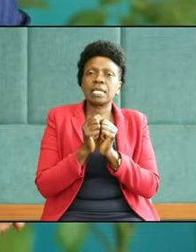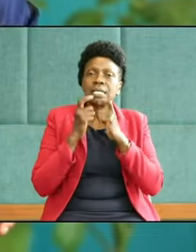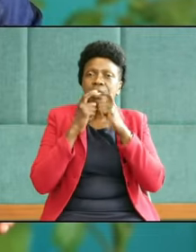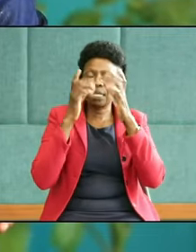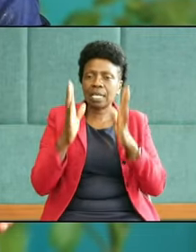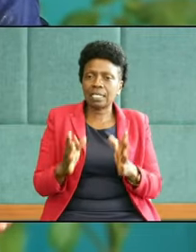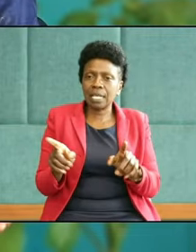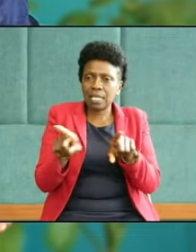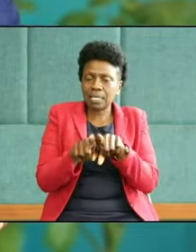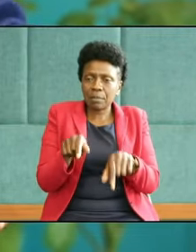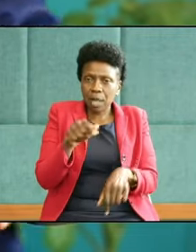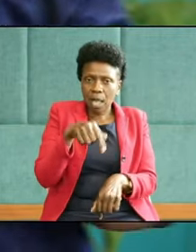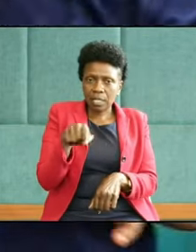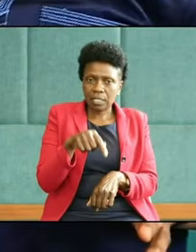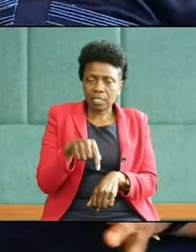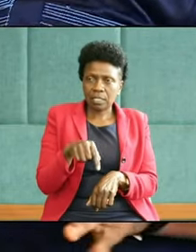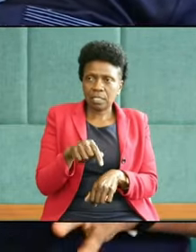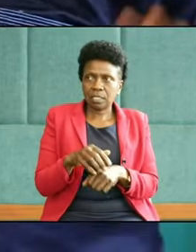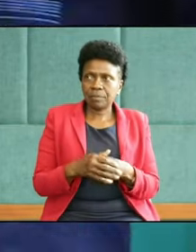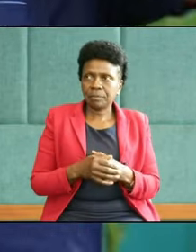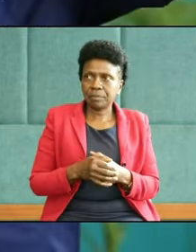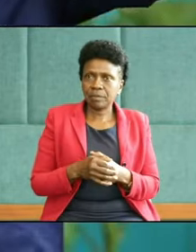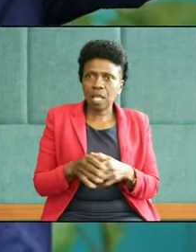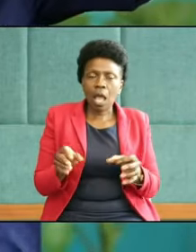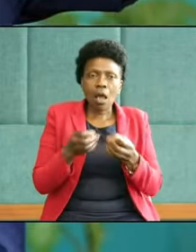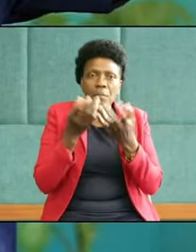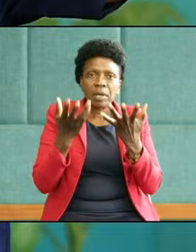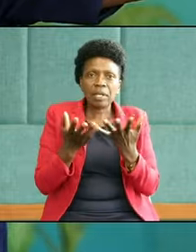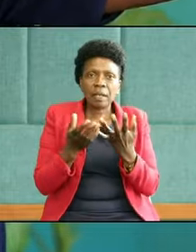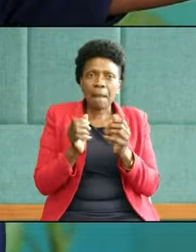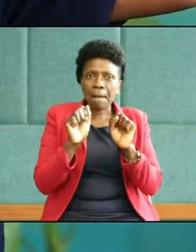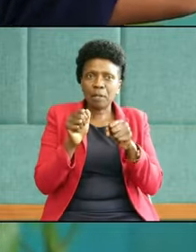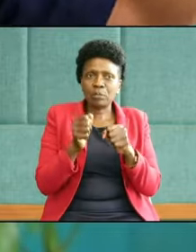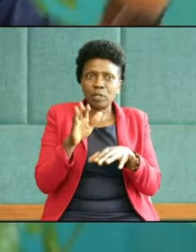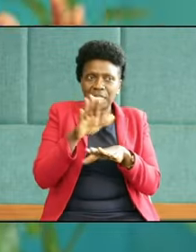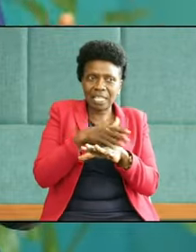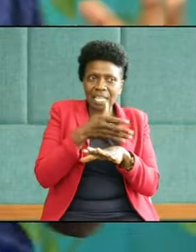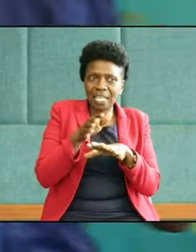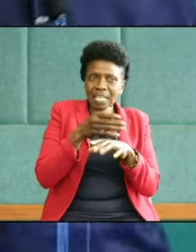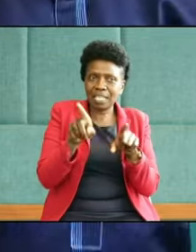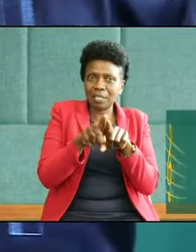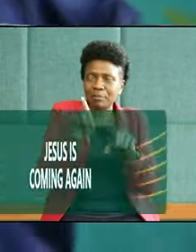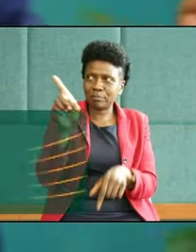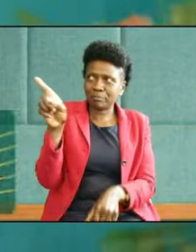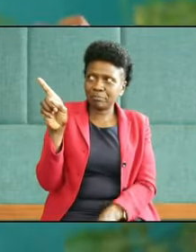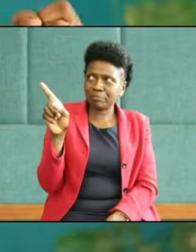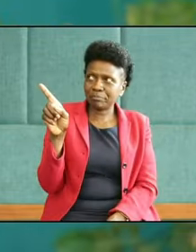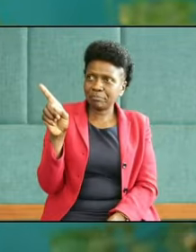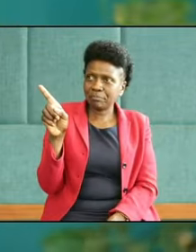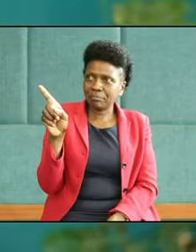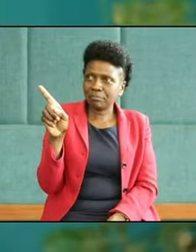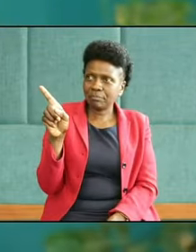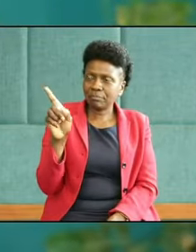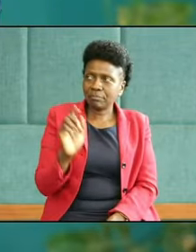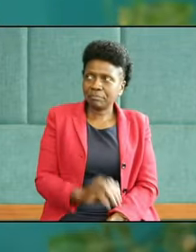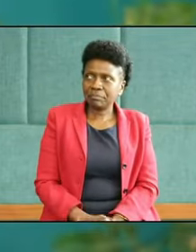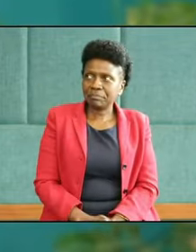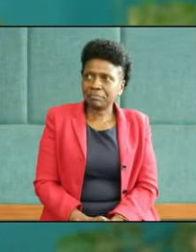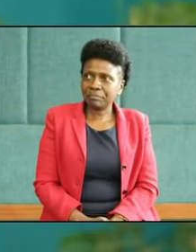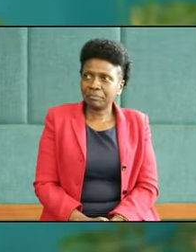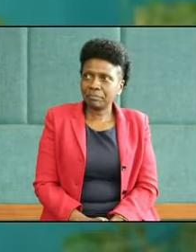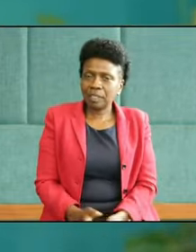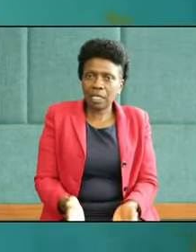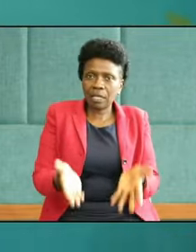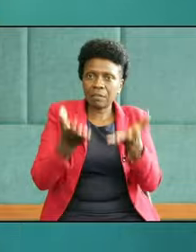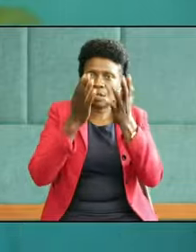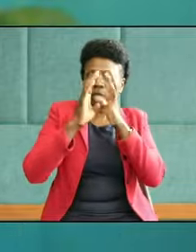work of redemption. How many persons can sing this song? Let me see your hand. I know how to sing it. Please, I want you to sing it and let the building come down. Lift